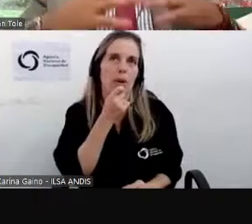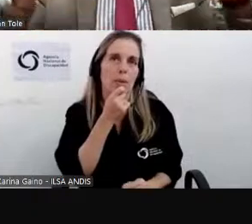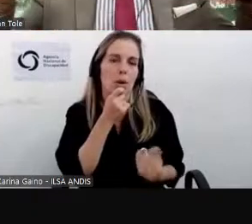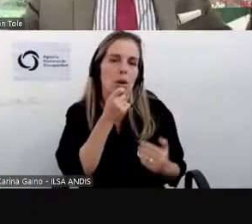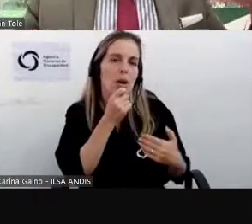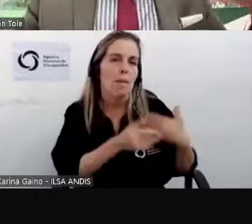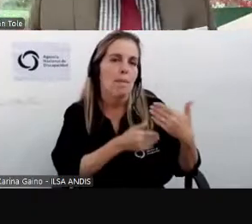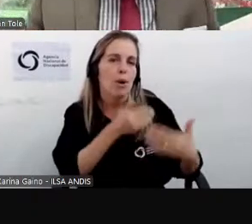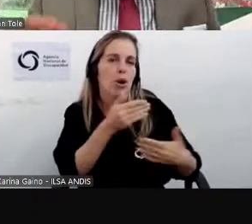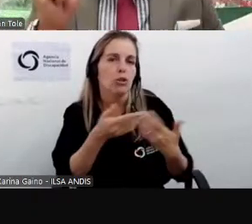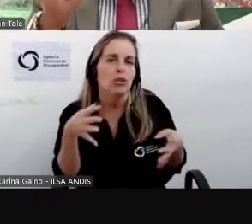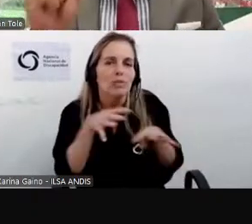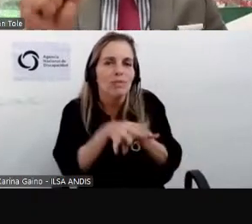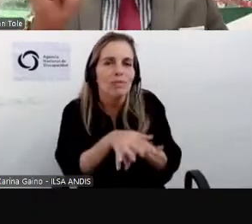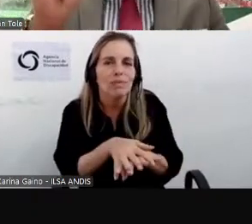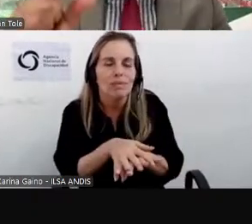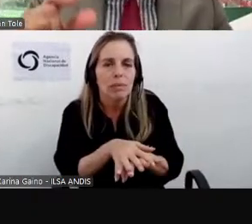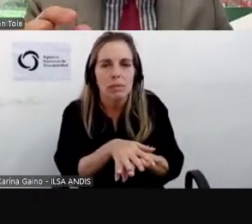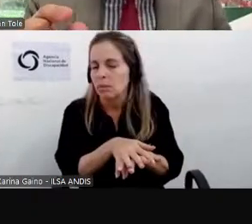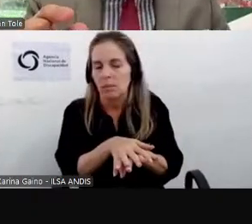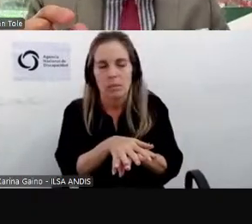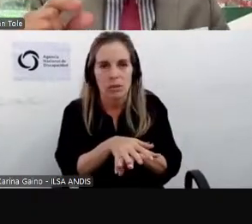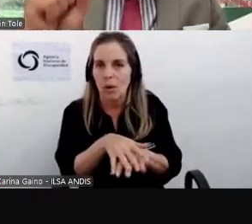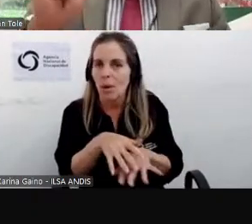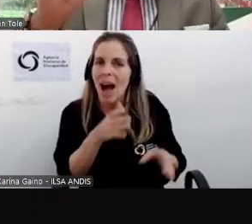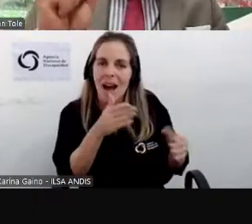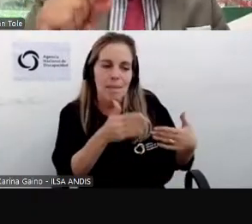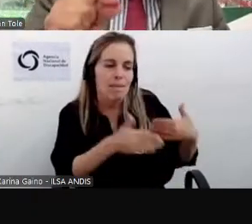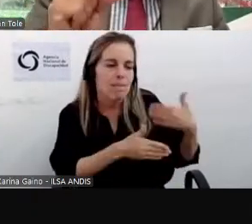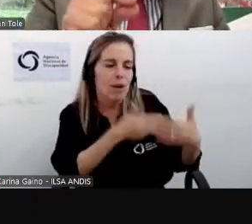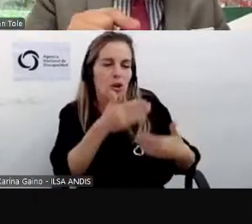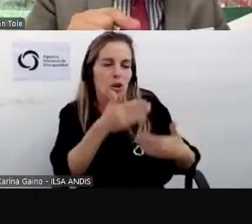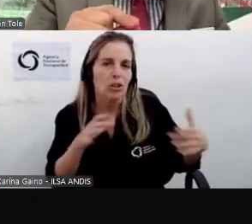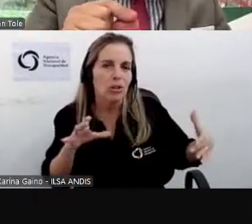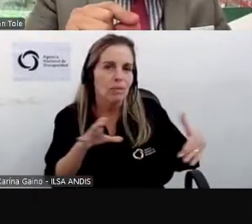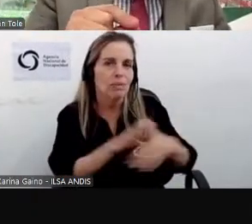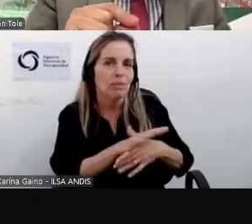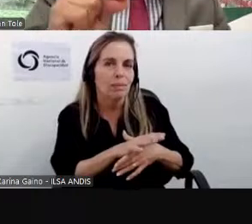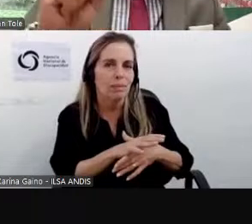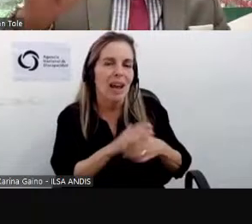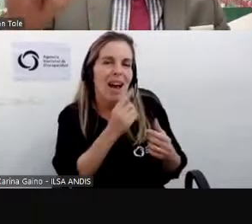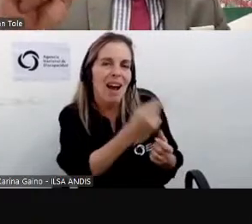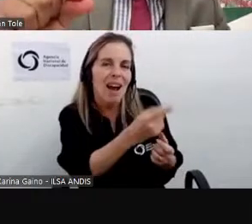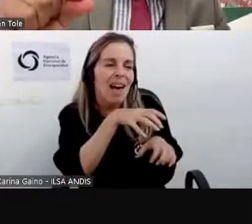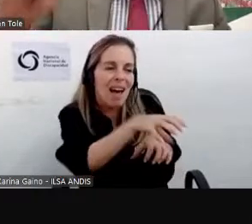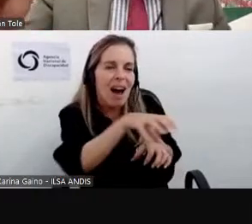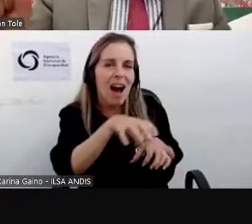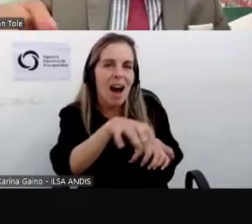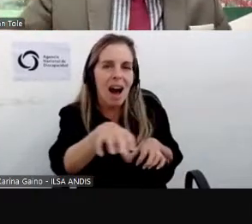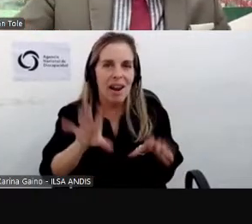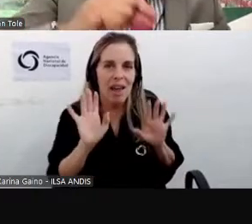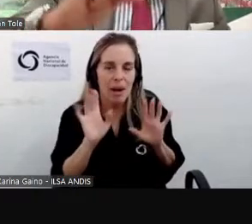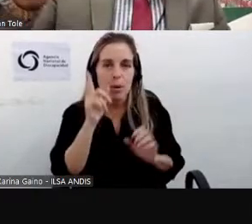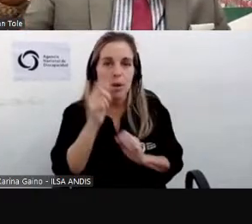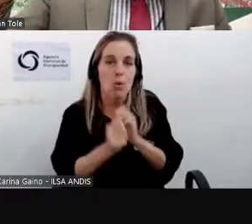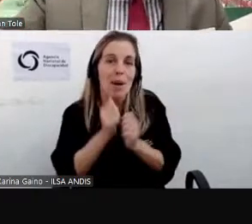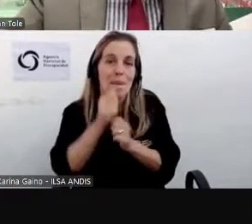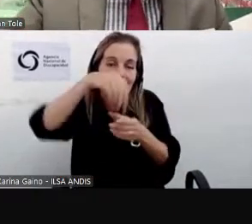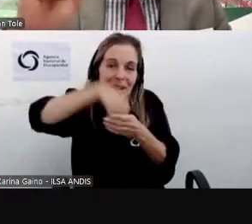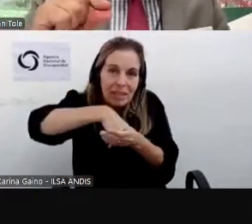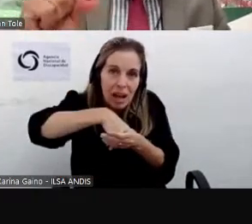of comprehensive integral processes, but rather specific processes, because the company's